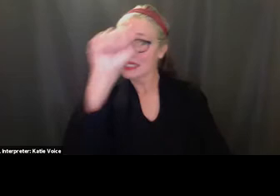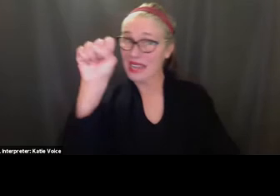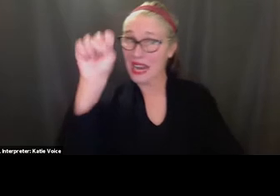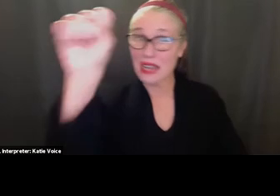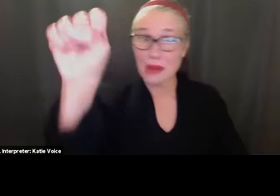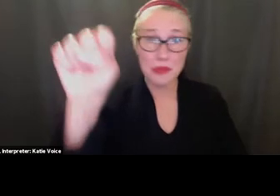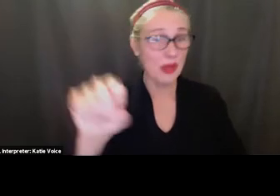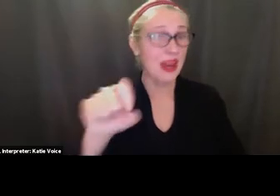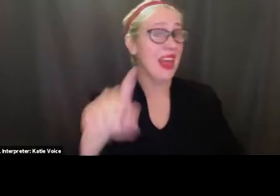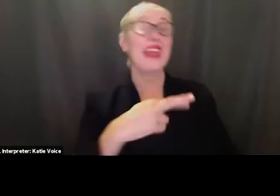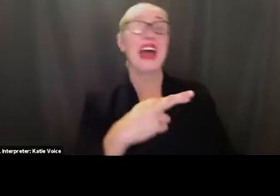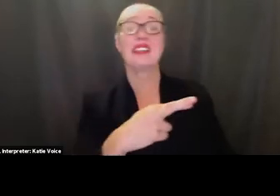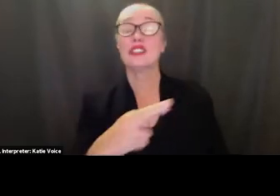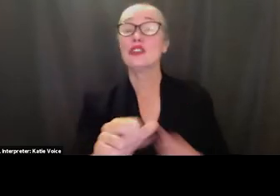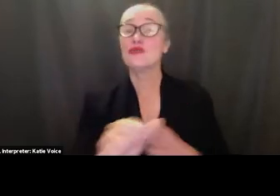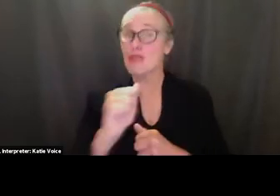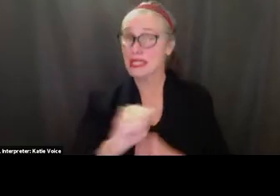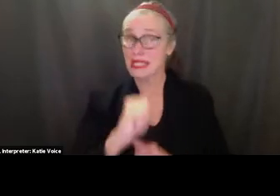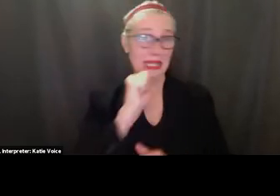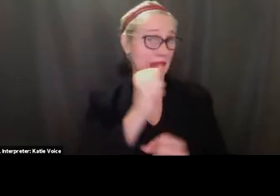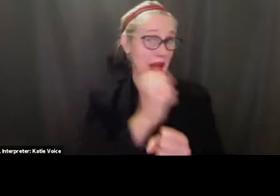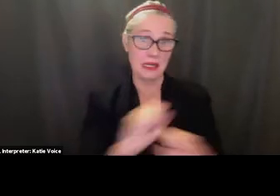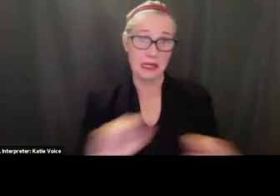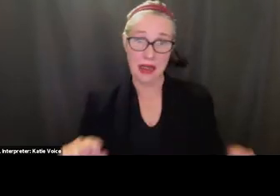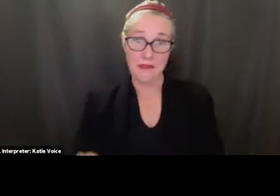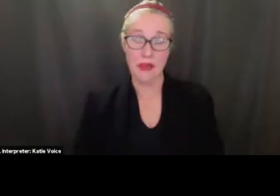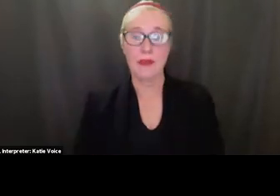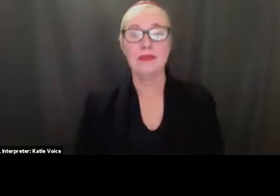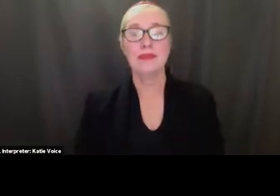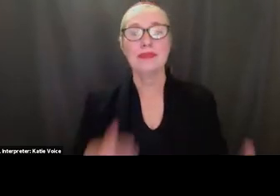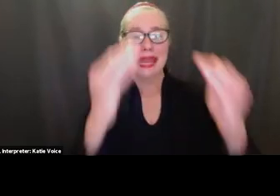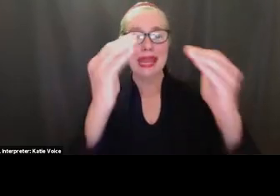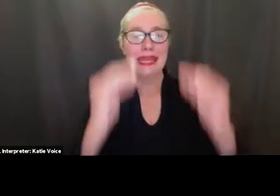thank you our next speaker is justin shores